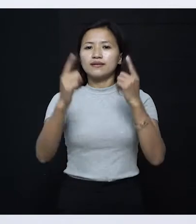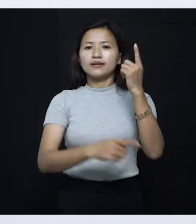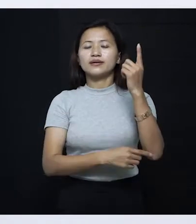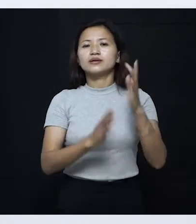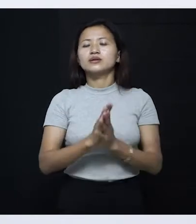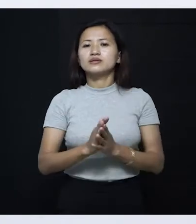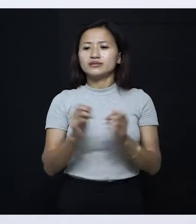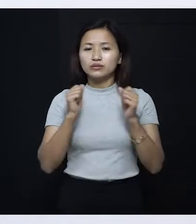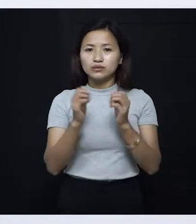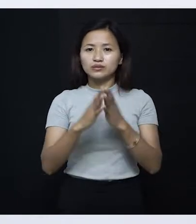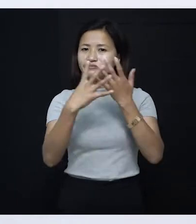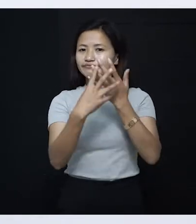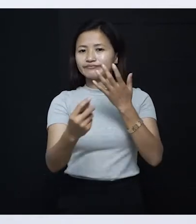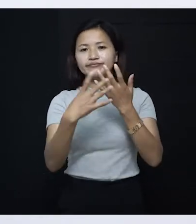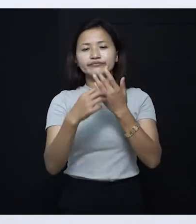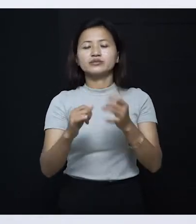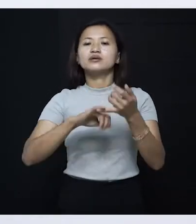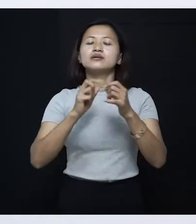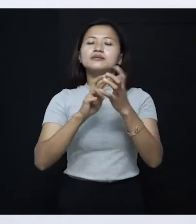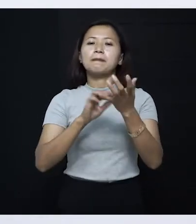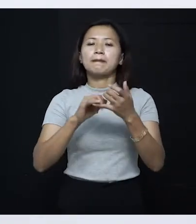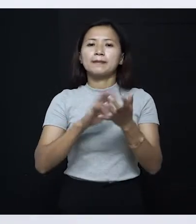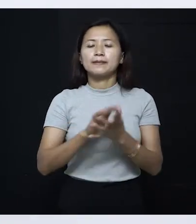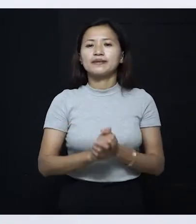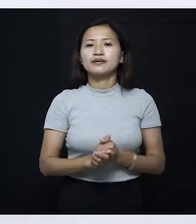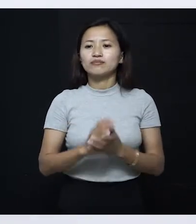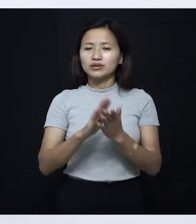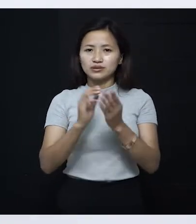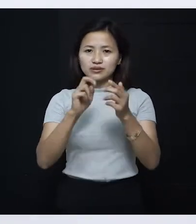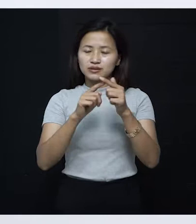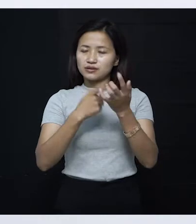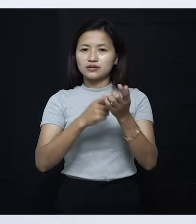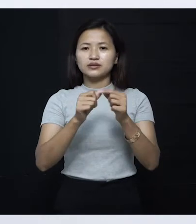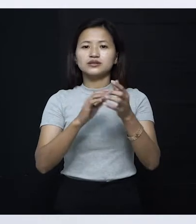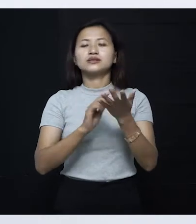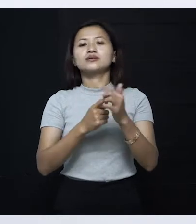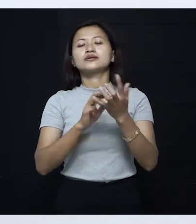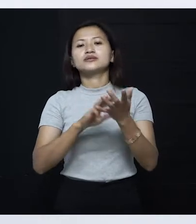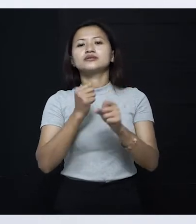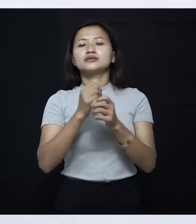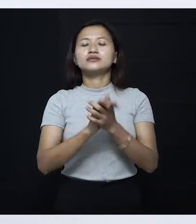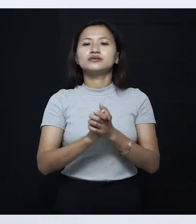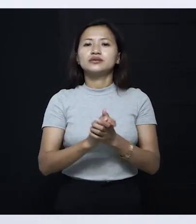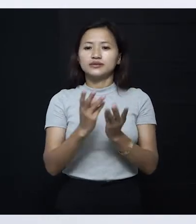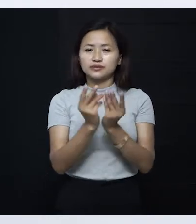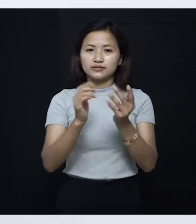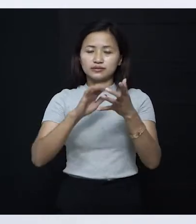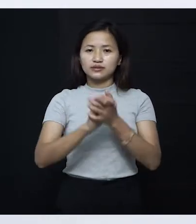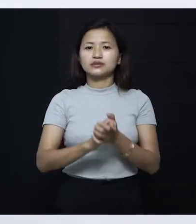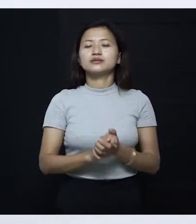cool, dry season. That is the retreating monsoon. So that is the 4 distinct